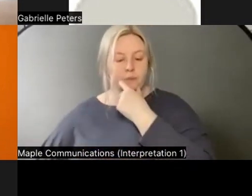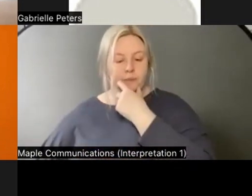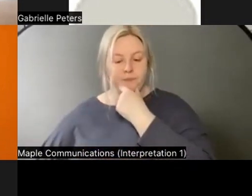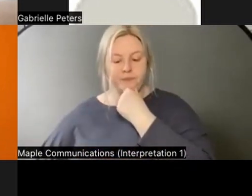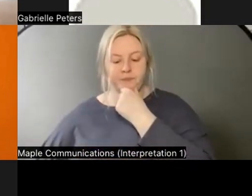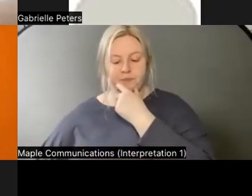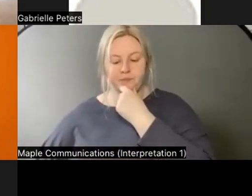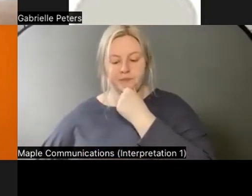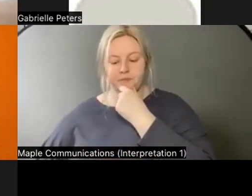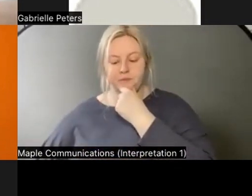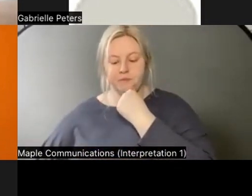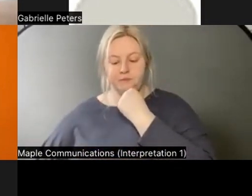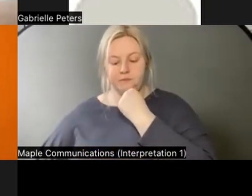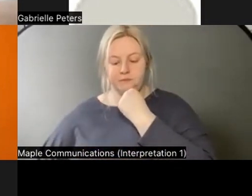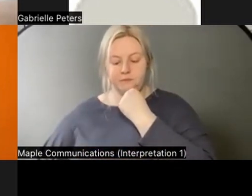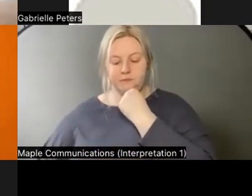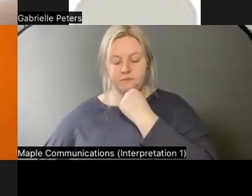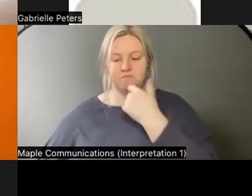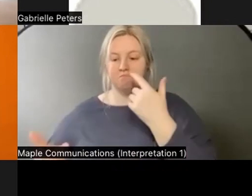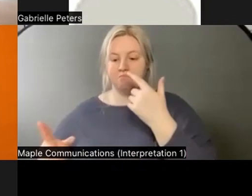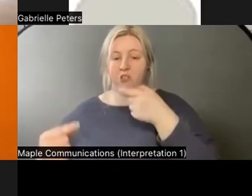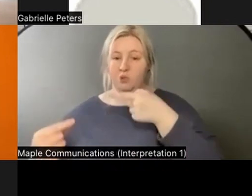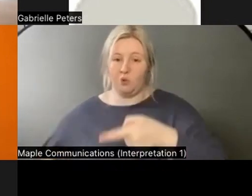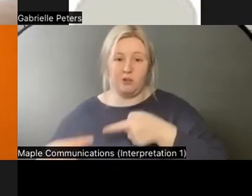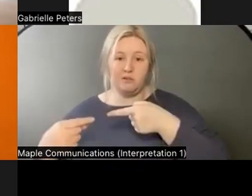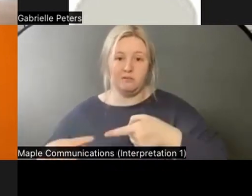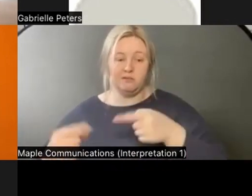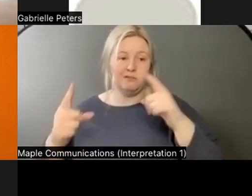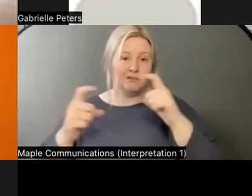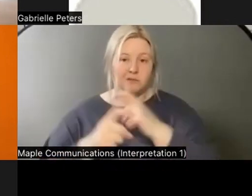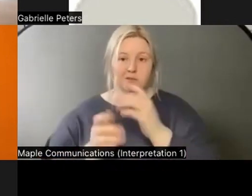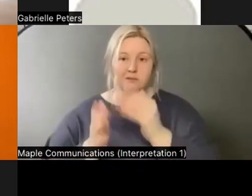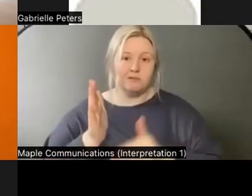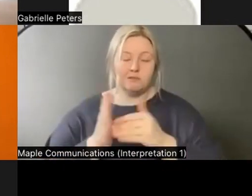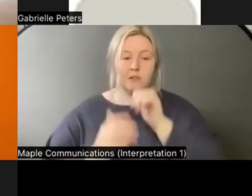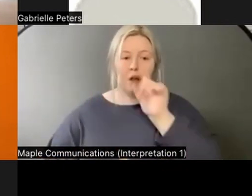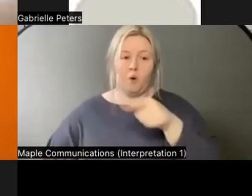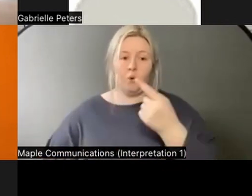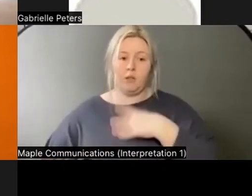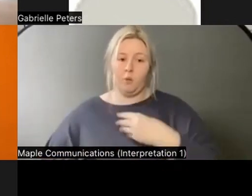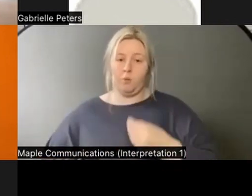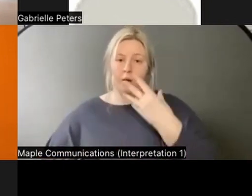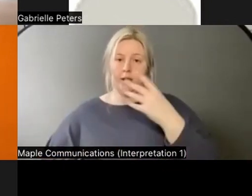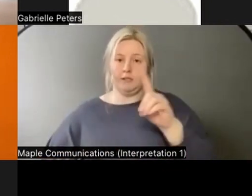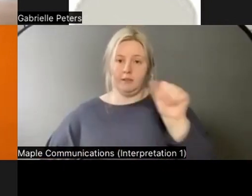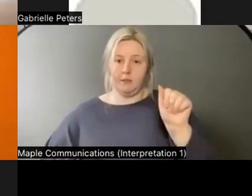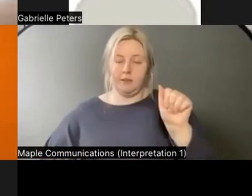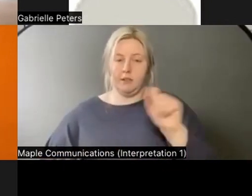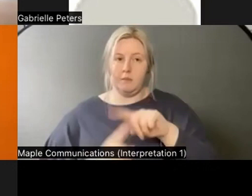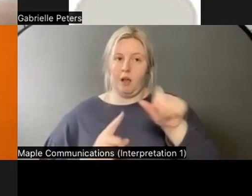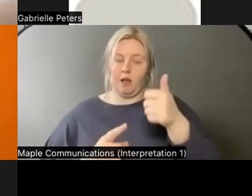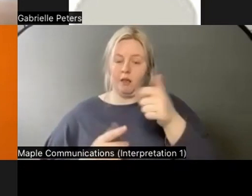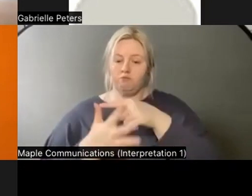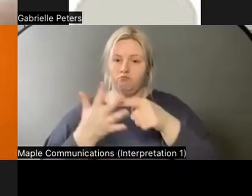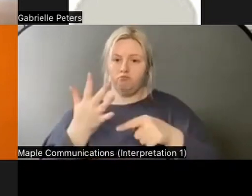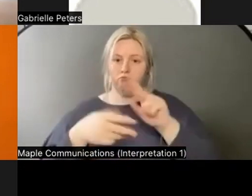complicated forms of struggle, you know, not just white disability. And that